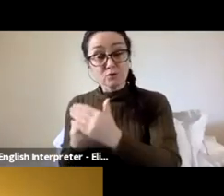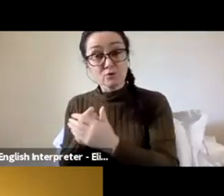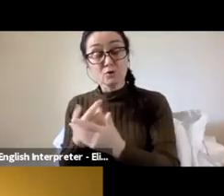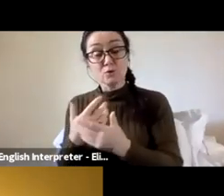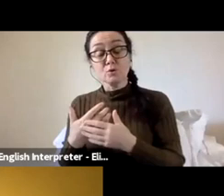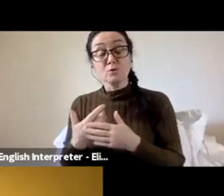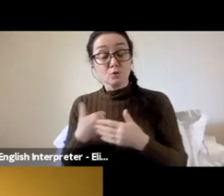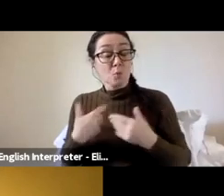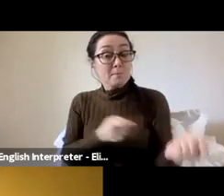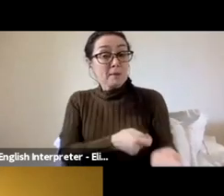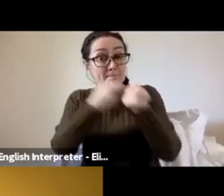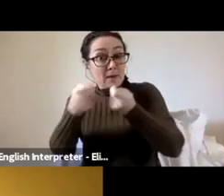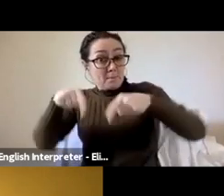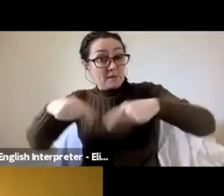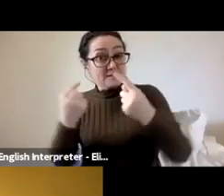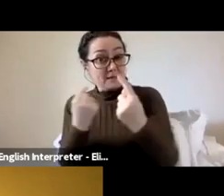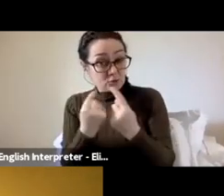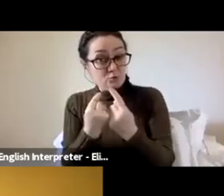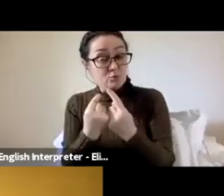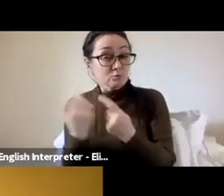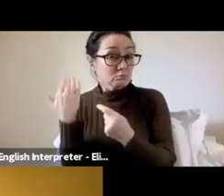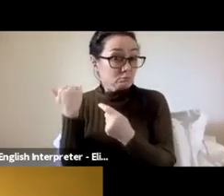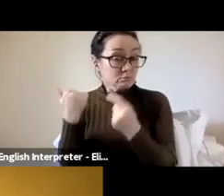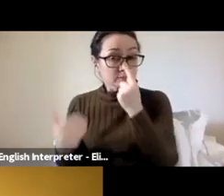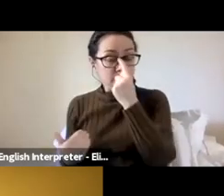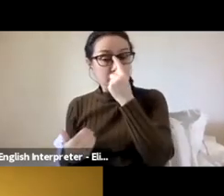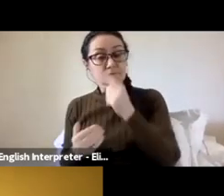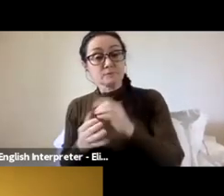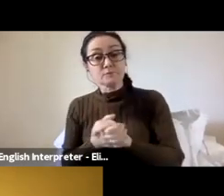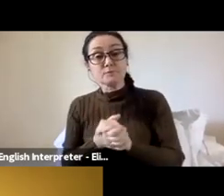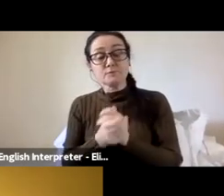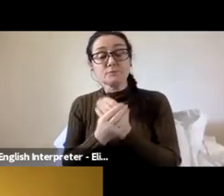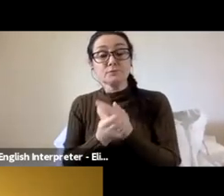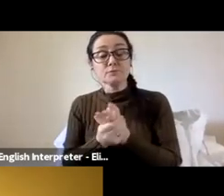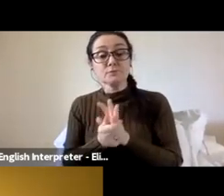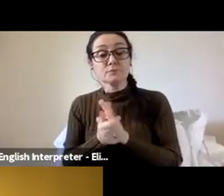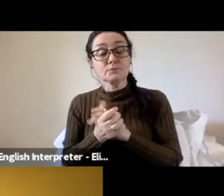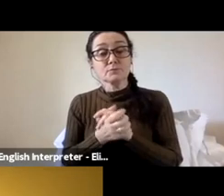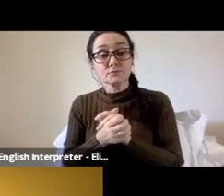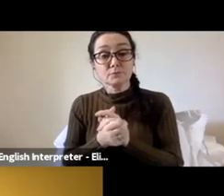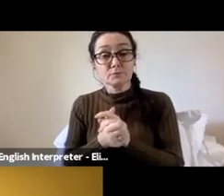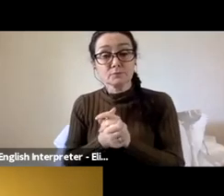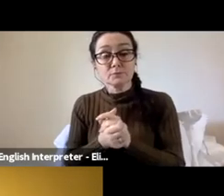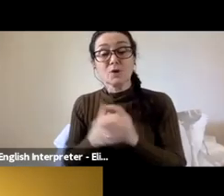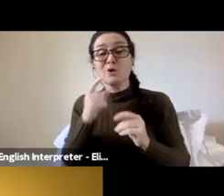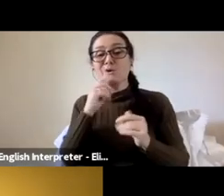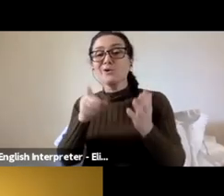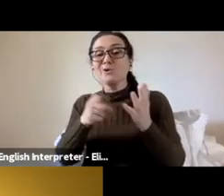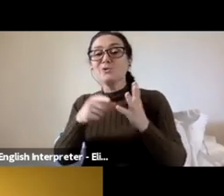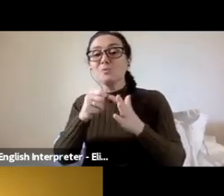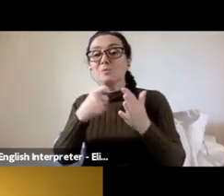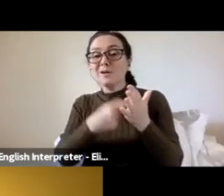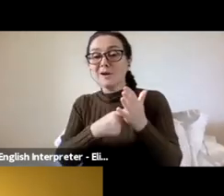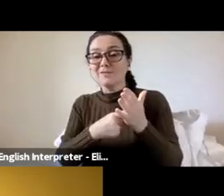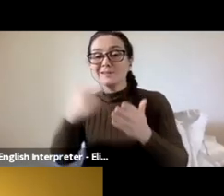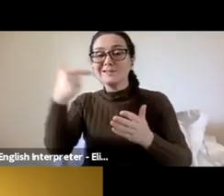So we, in the past, we separated the UPR in 7 themes, and one of the themes